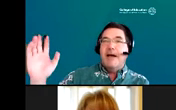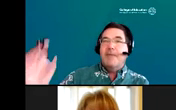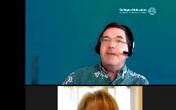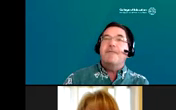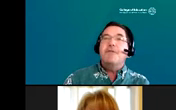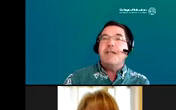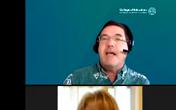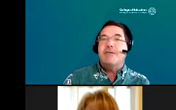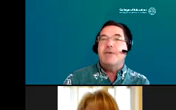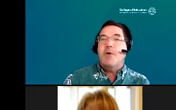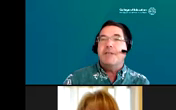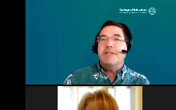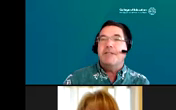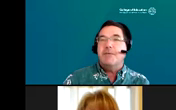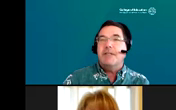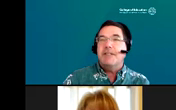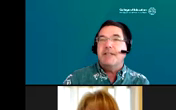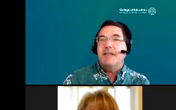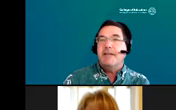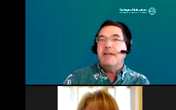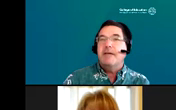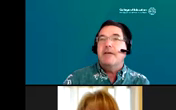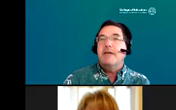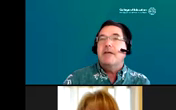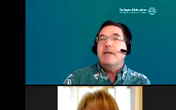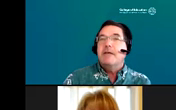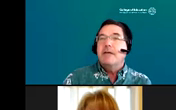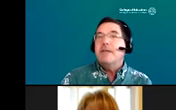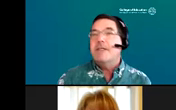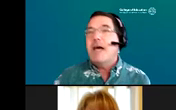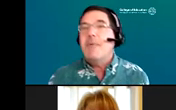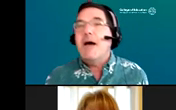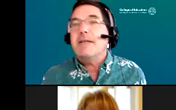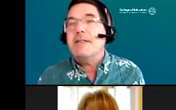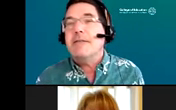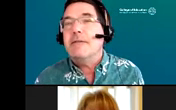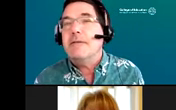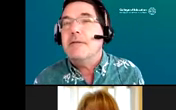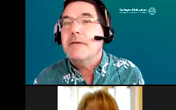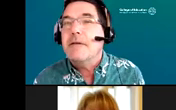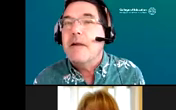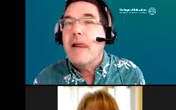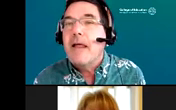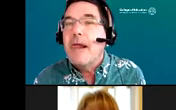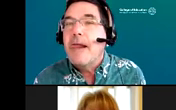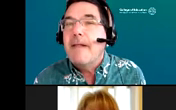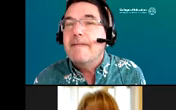Okay, I'm going to first answer the questions that were listed in the chat box.